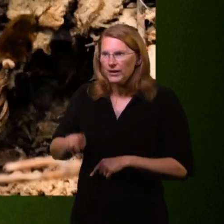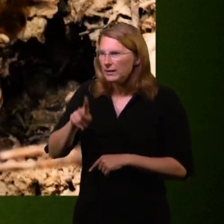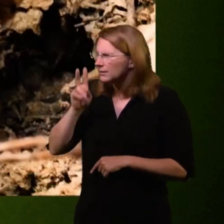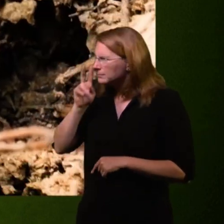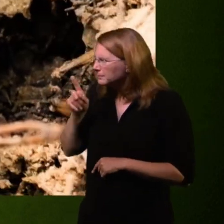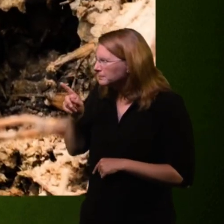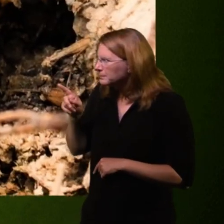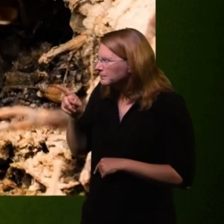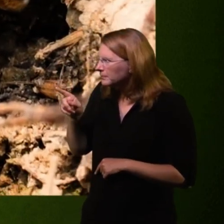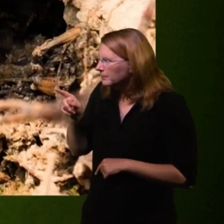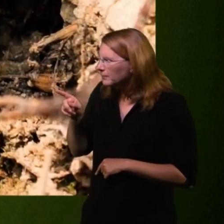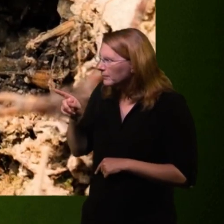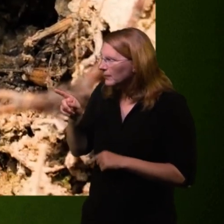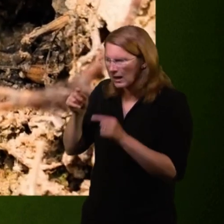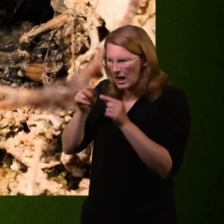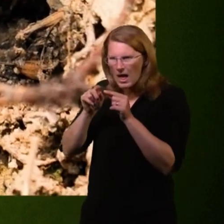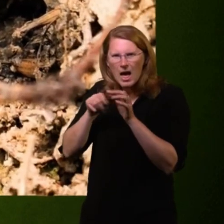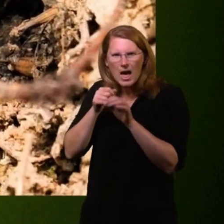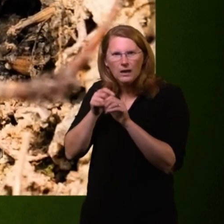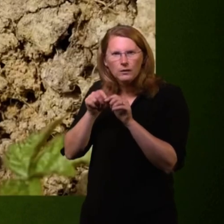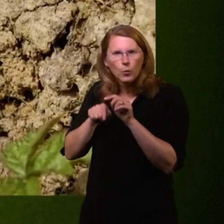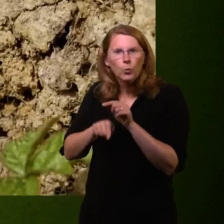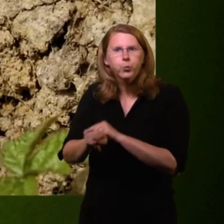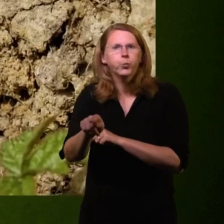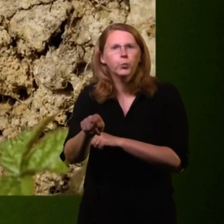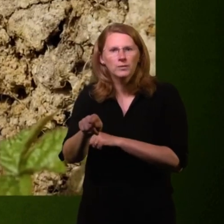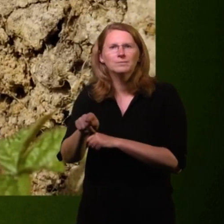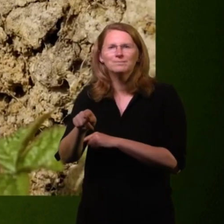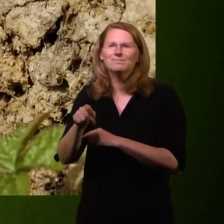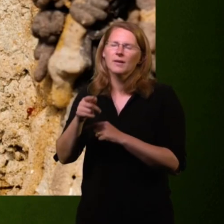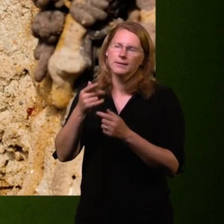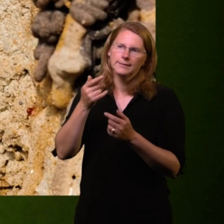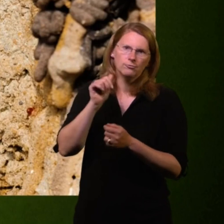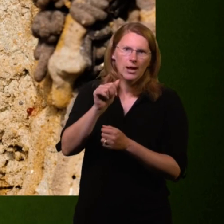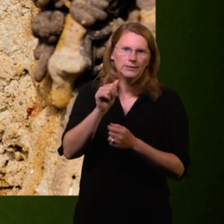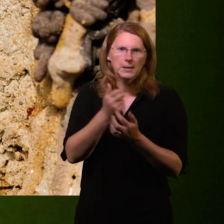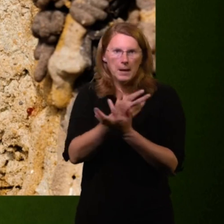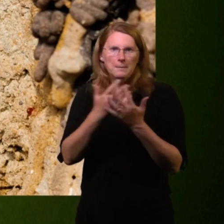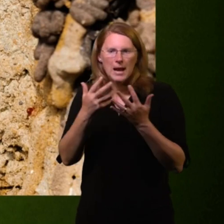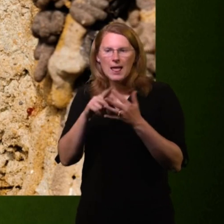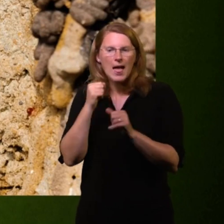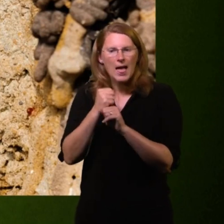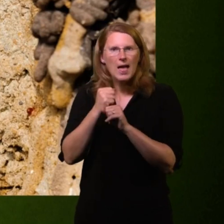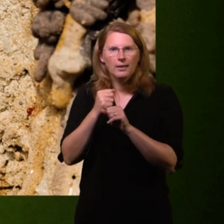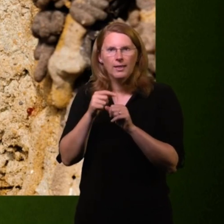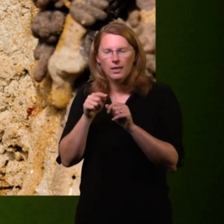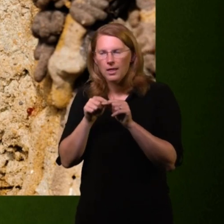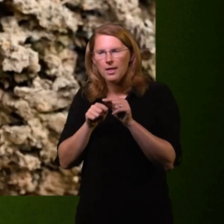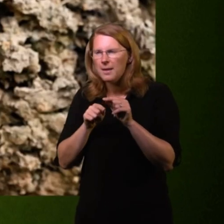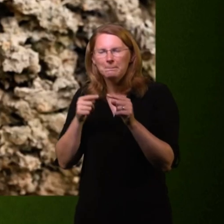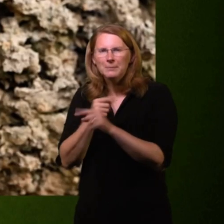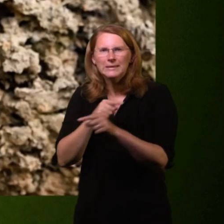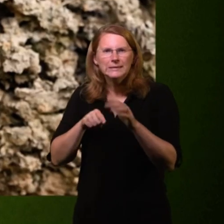ready-made nest. Many eggs miss the target, but the numbers game is on the bee fly's